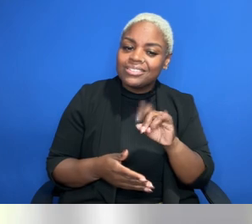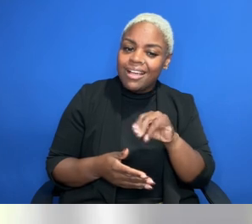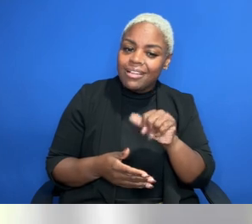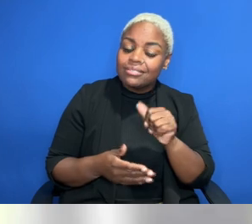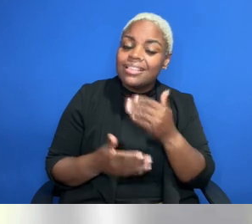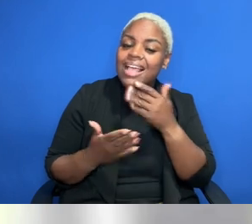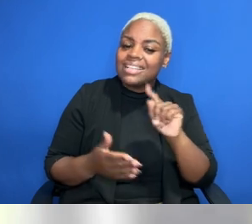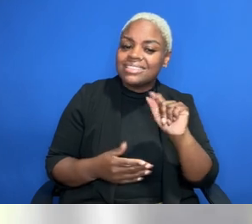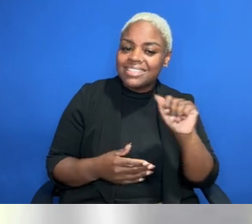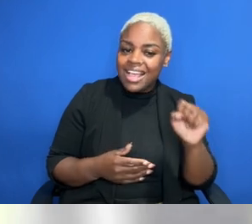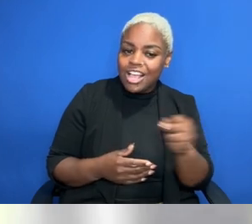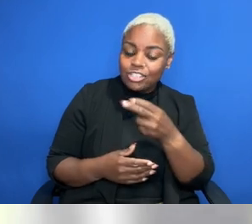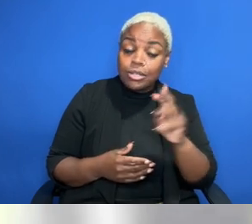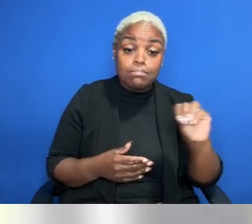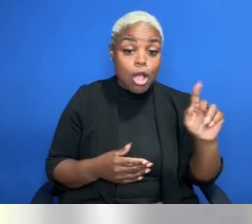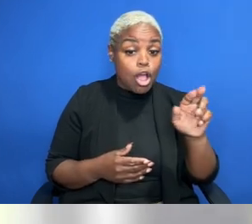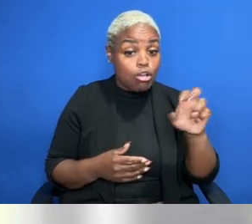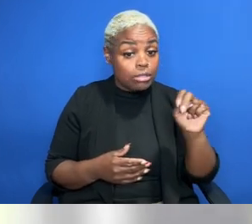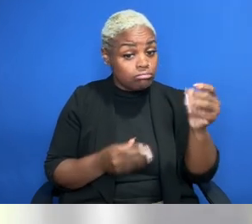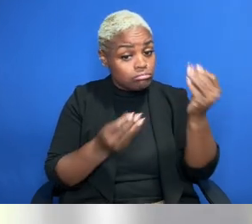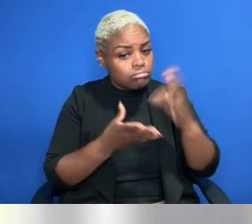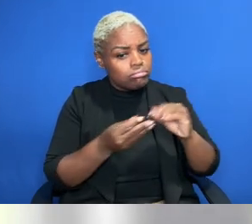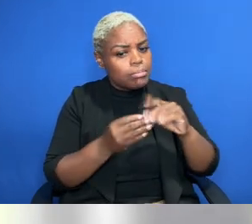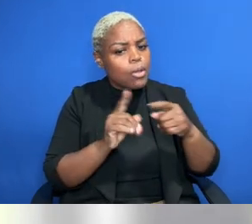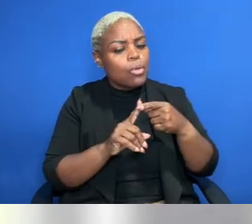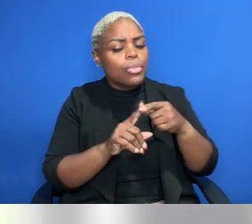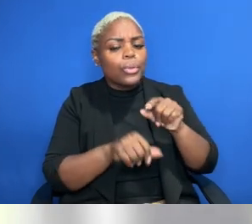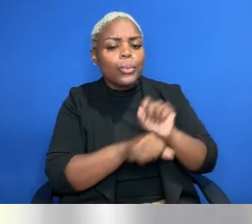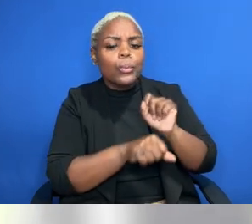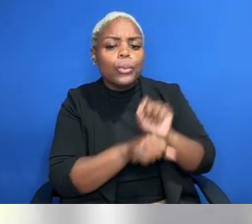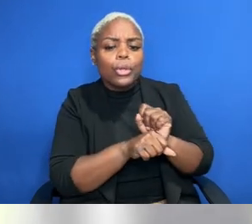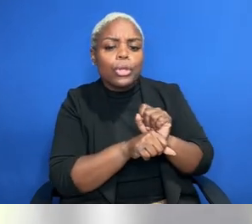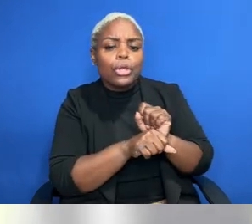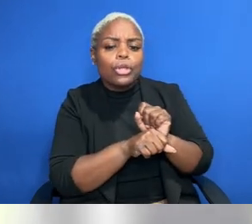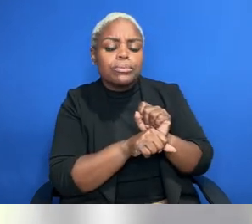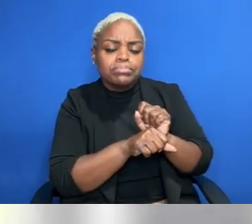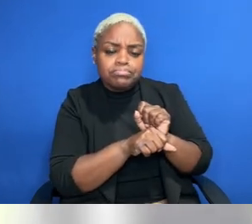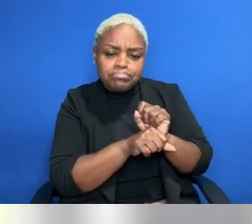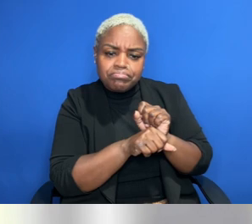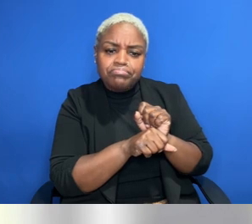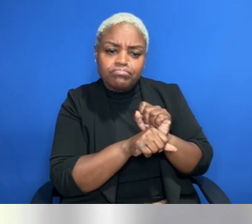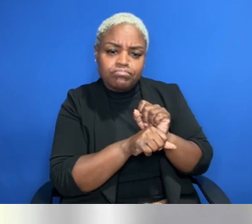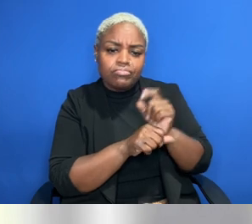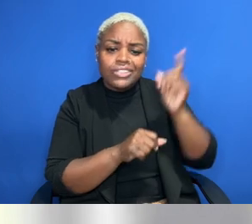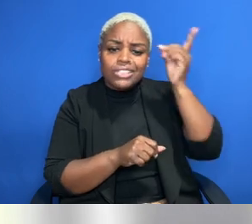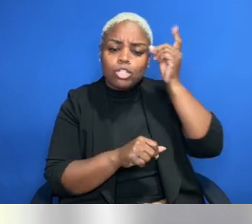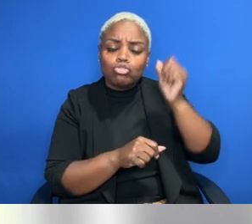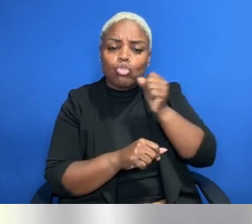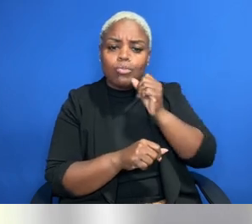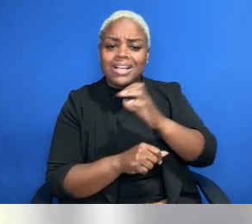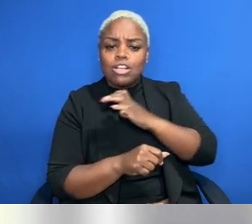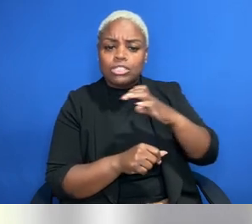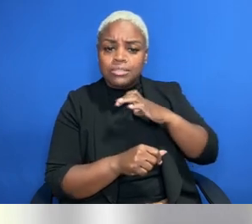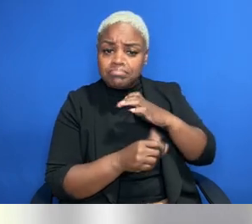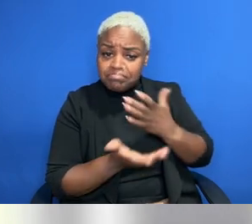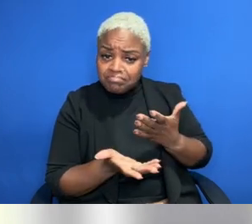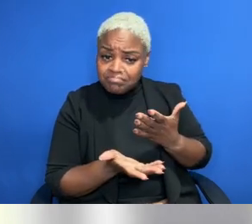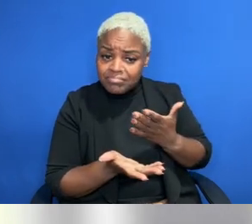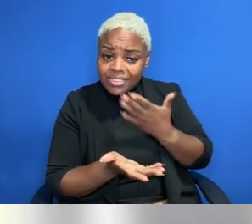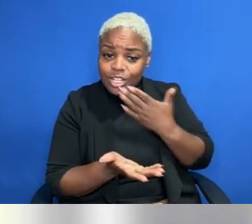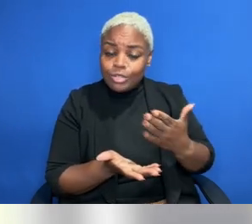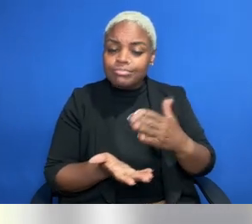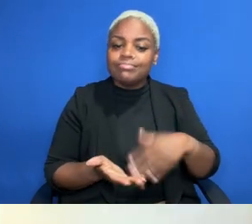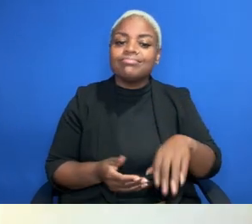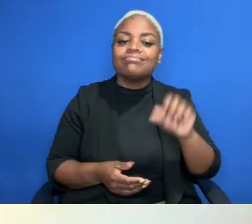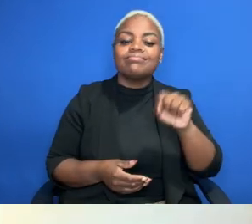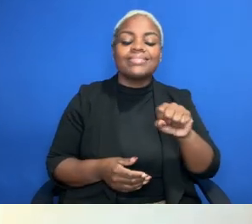Thank you, Gina. Thanks for Tash. Maureen, could you tell us a little bit about the work of Down Syndrome Congress? Thank